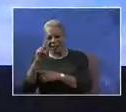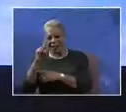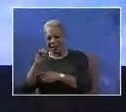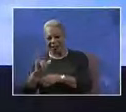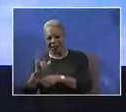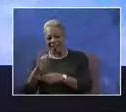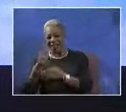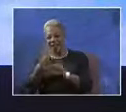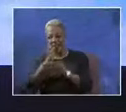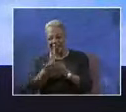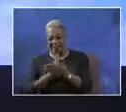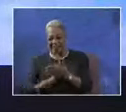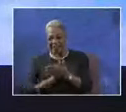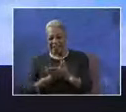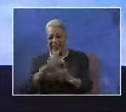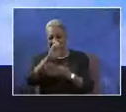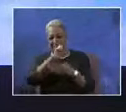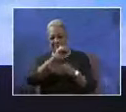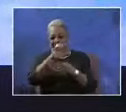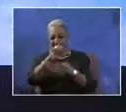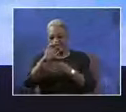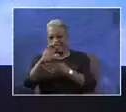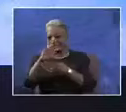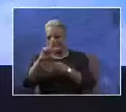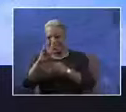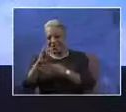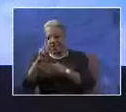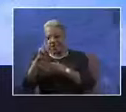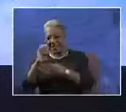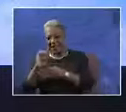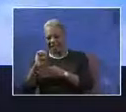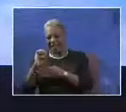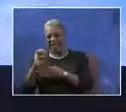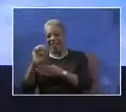in our broadcast, SSC Live TV.